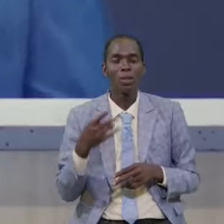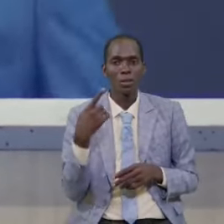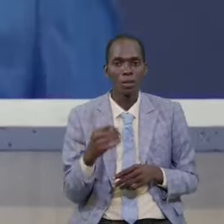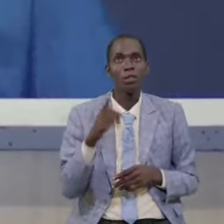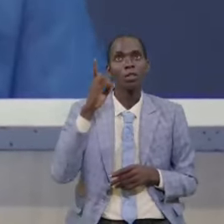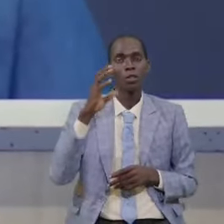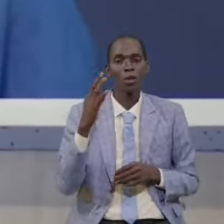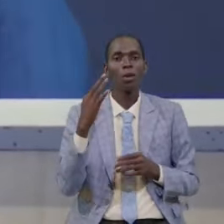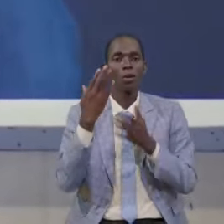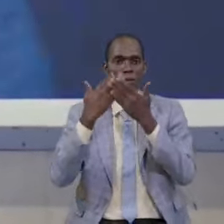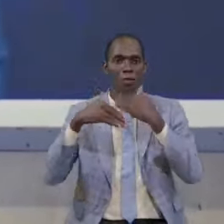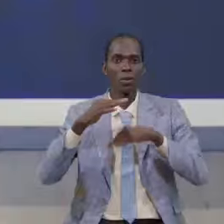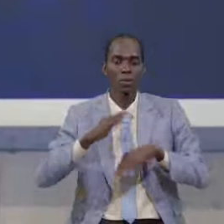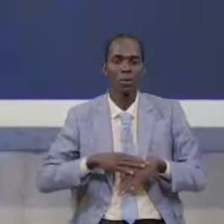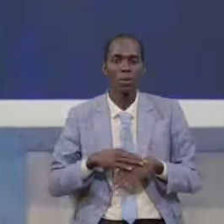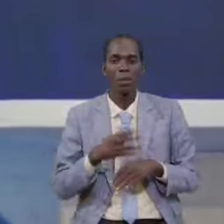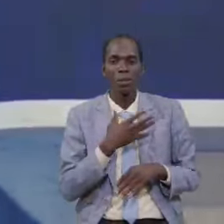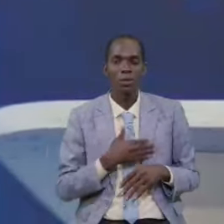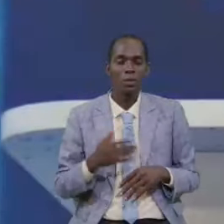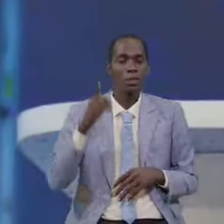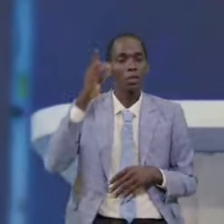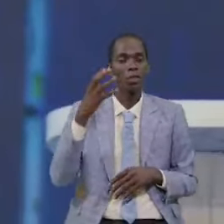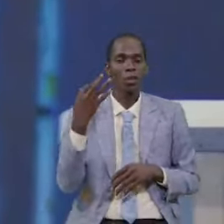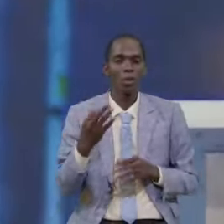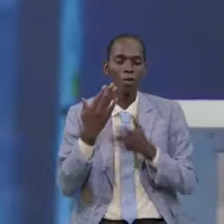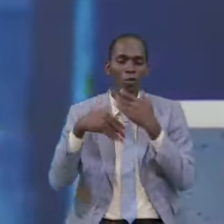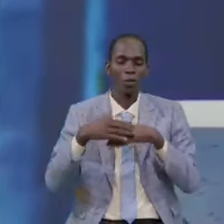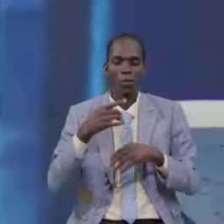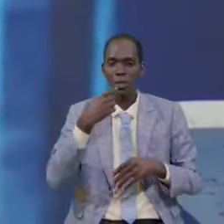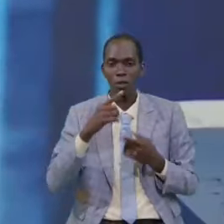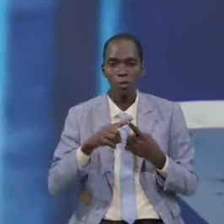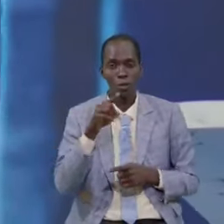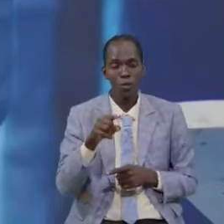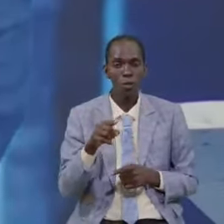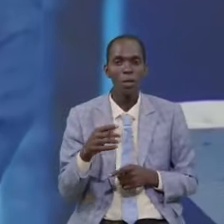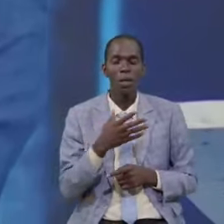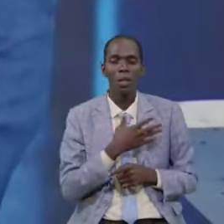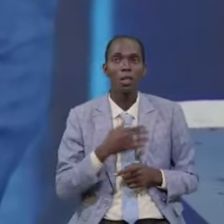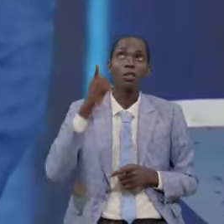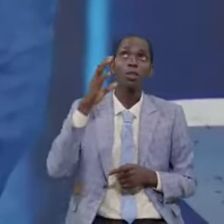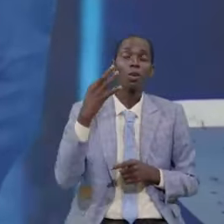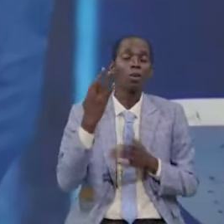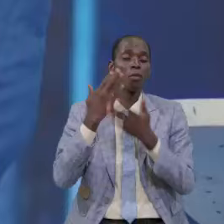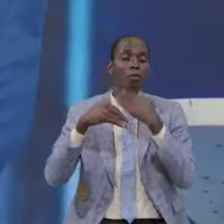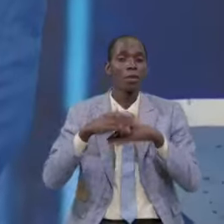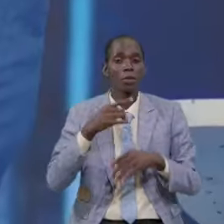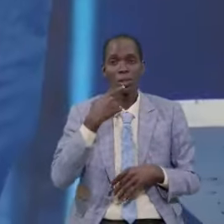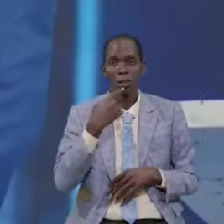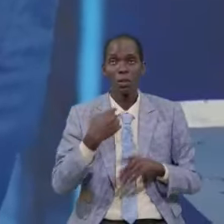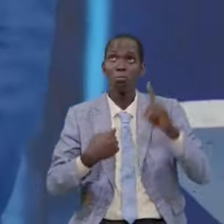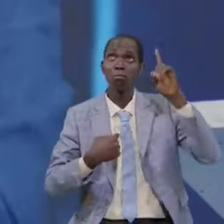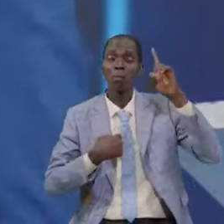the God of heaven speaks to you, and the God of heaven says, I have created him for